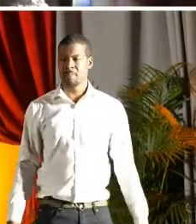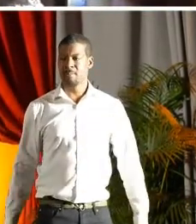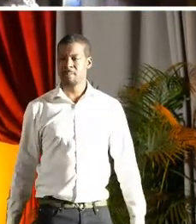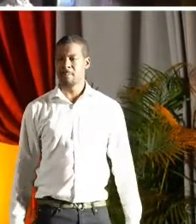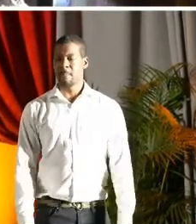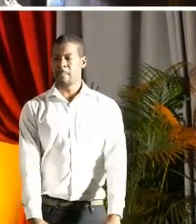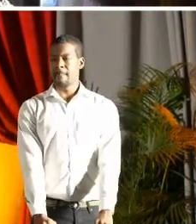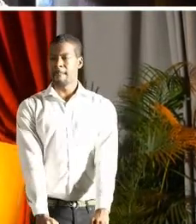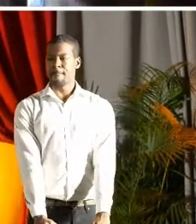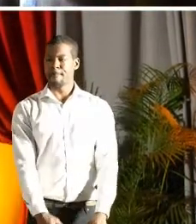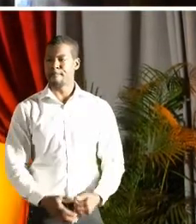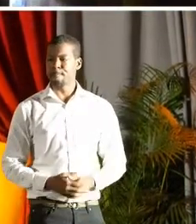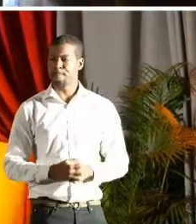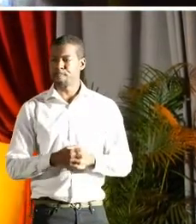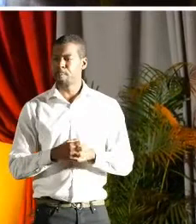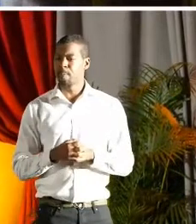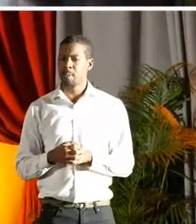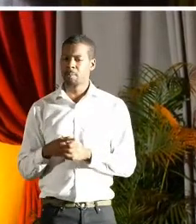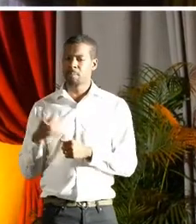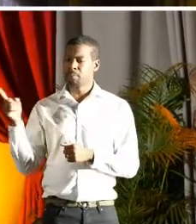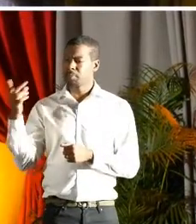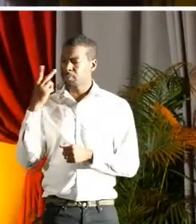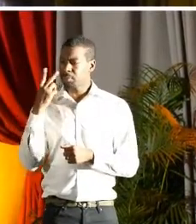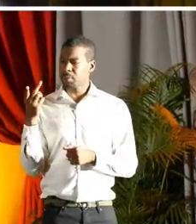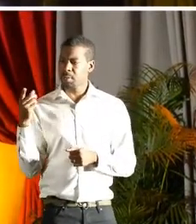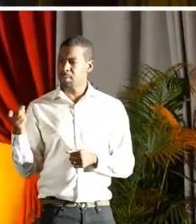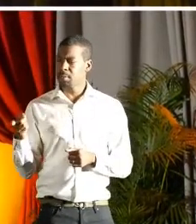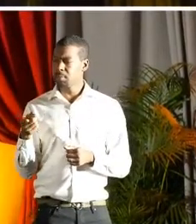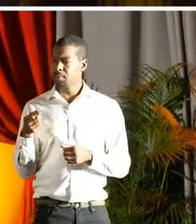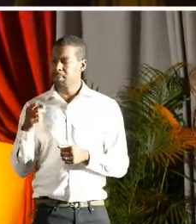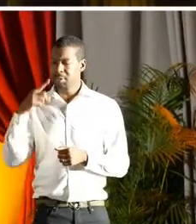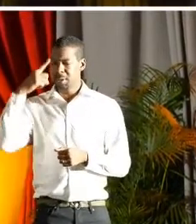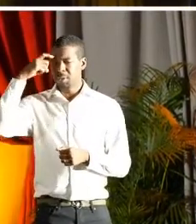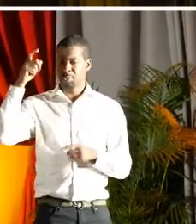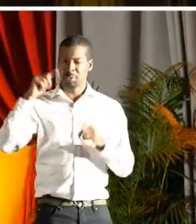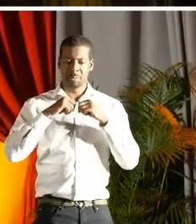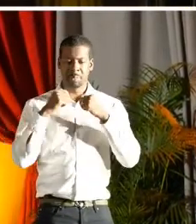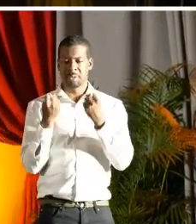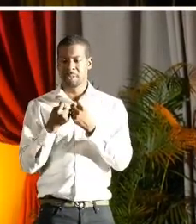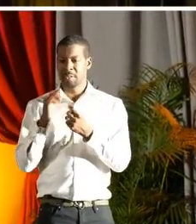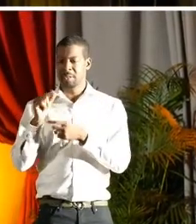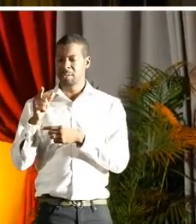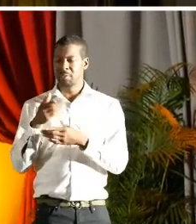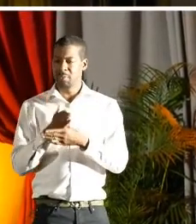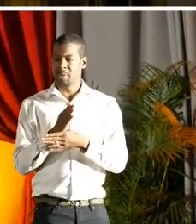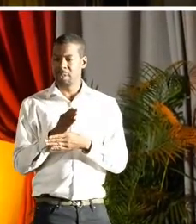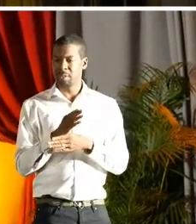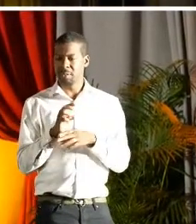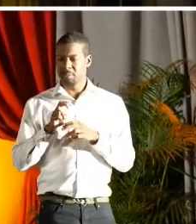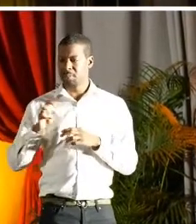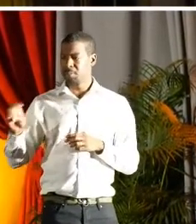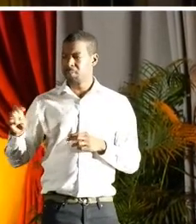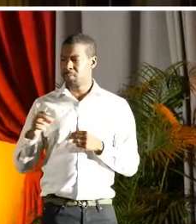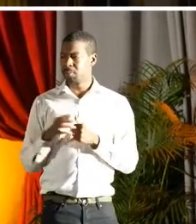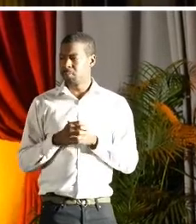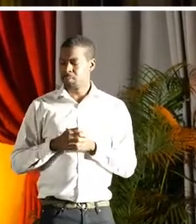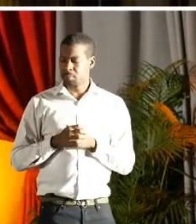So one reason this is a dream team civil rights panel is